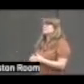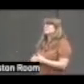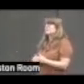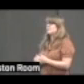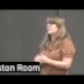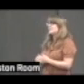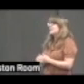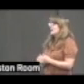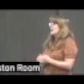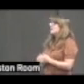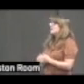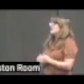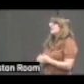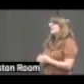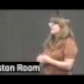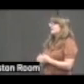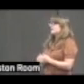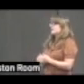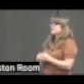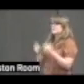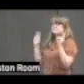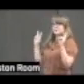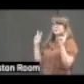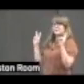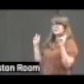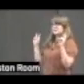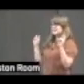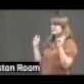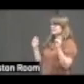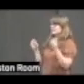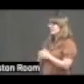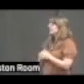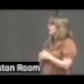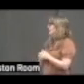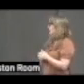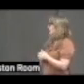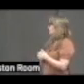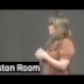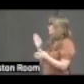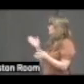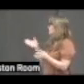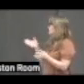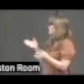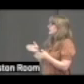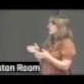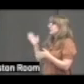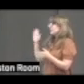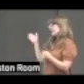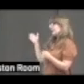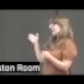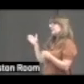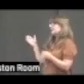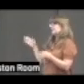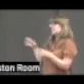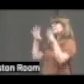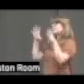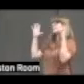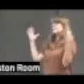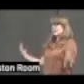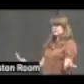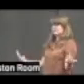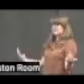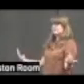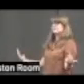Conservation Network. If you hear this term endangered, the animals can be listed via the IUCN, which is